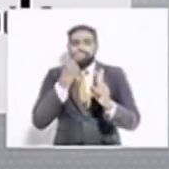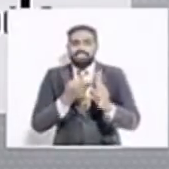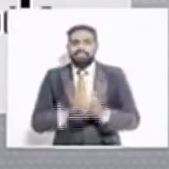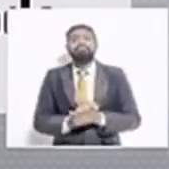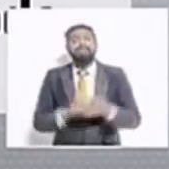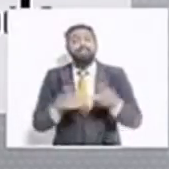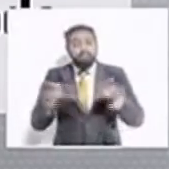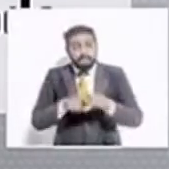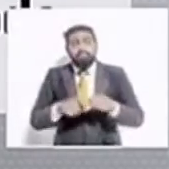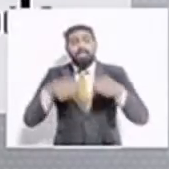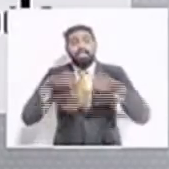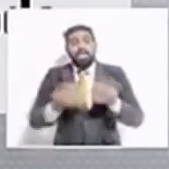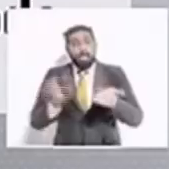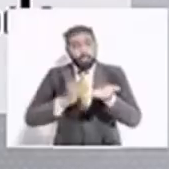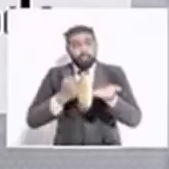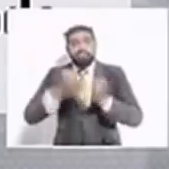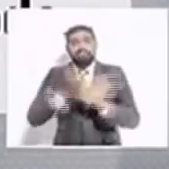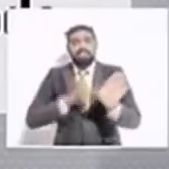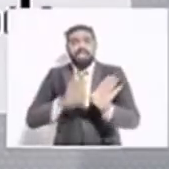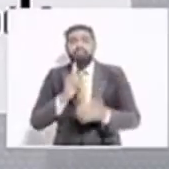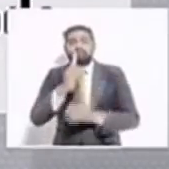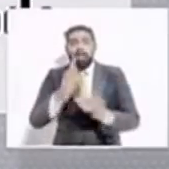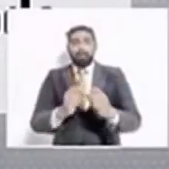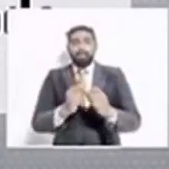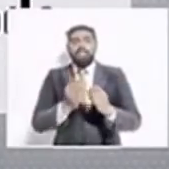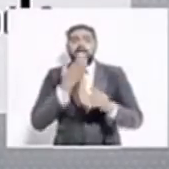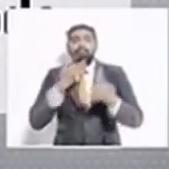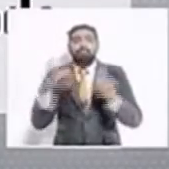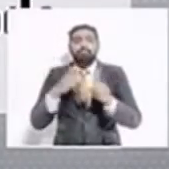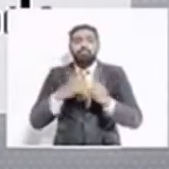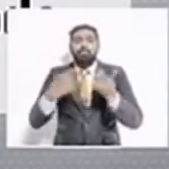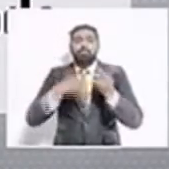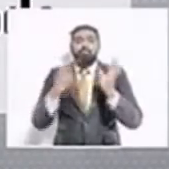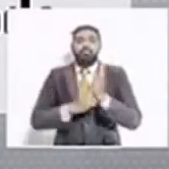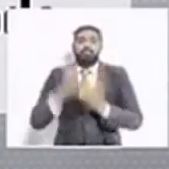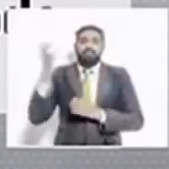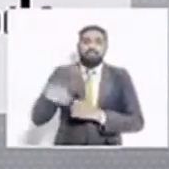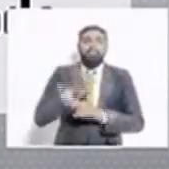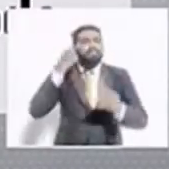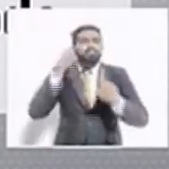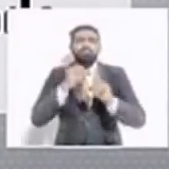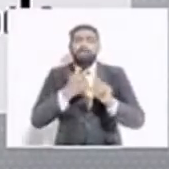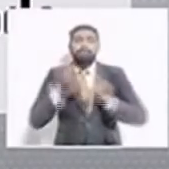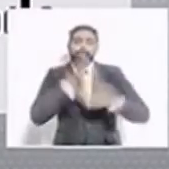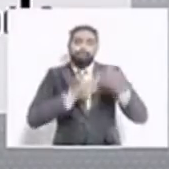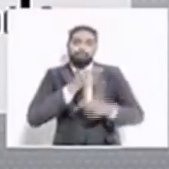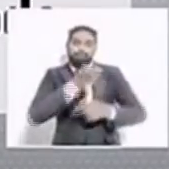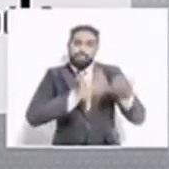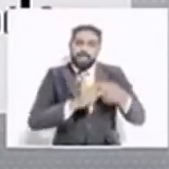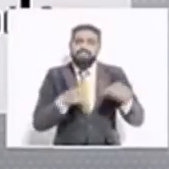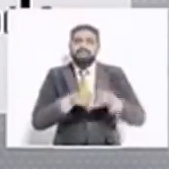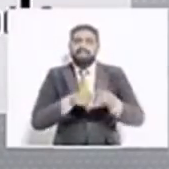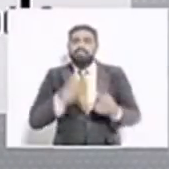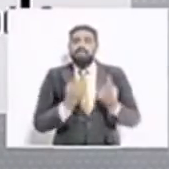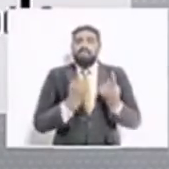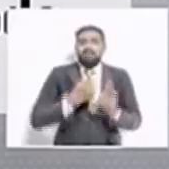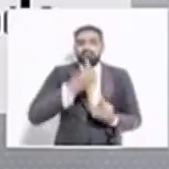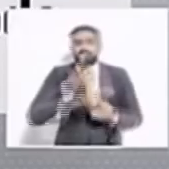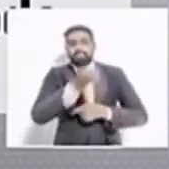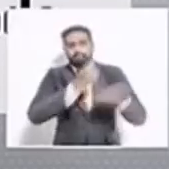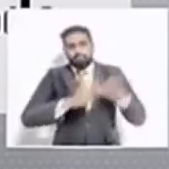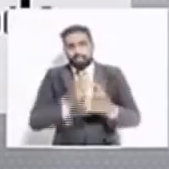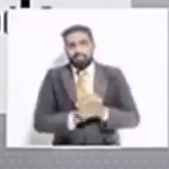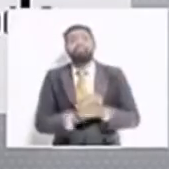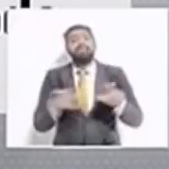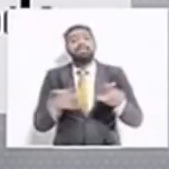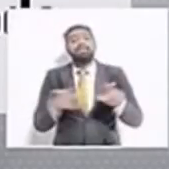of $1 billion for the purchase of medicine and essential goods. Finance Minister Basil Rajapaksa is due to